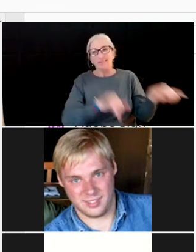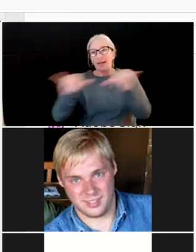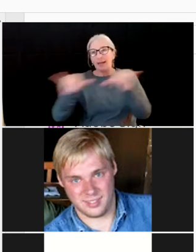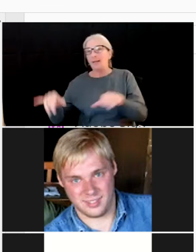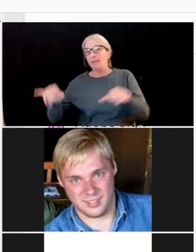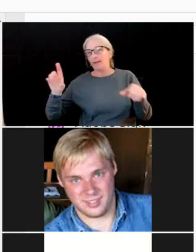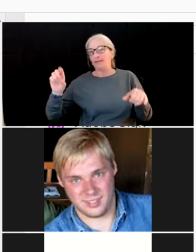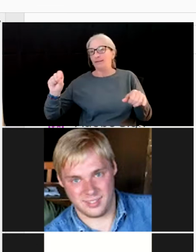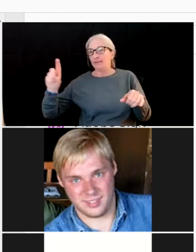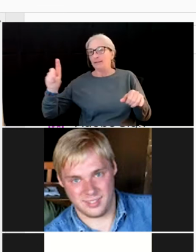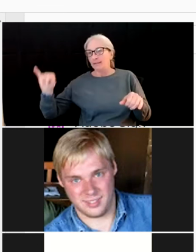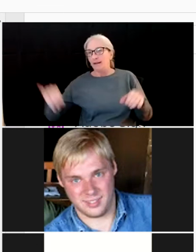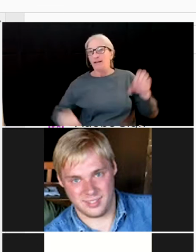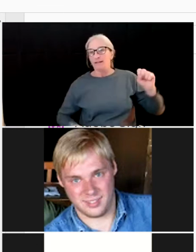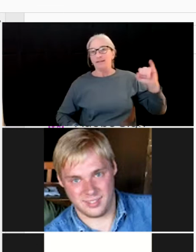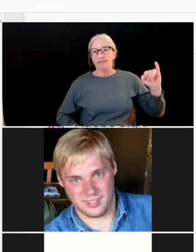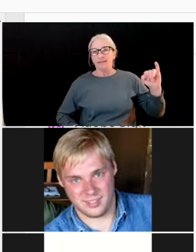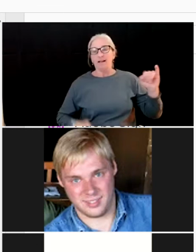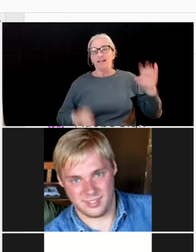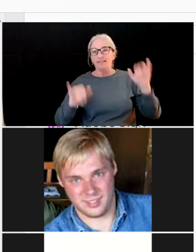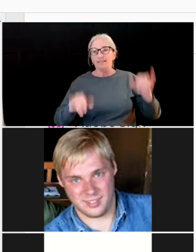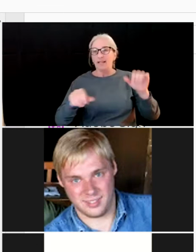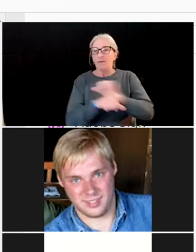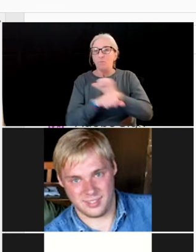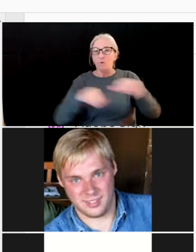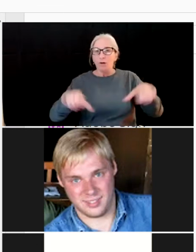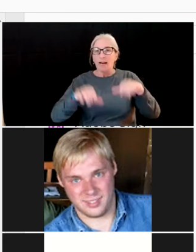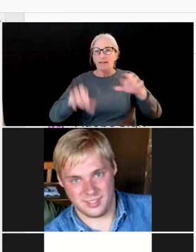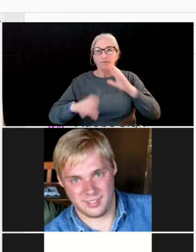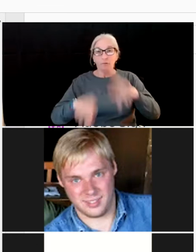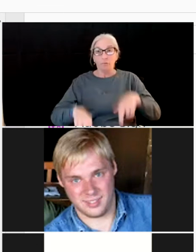report, along with a copy of all the client's pay stubs.